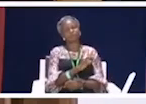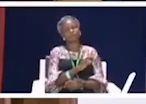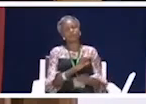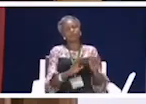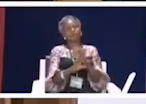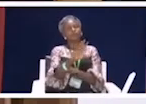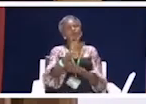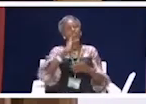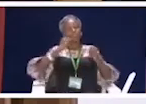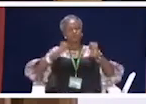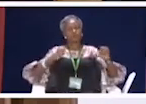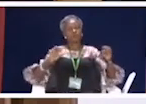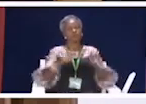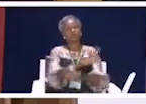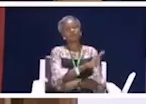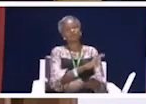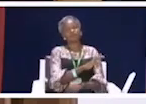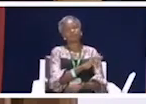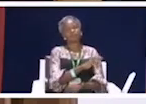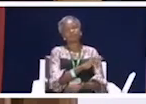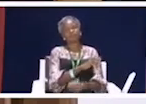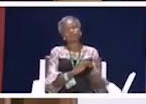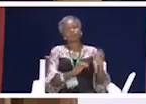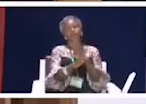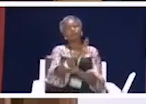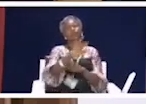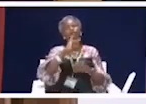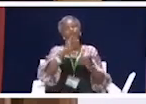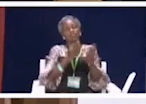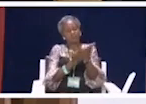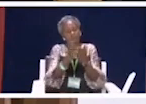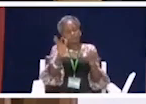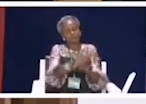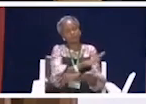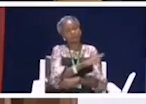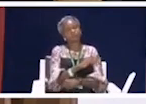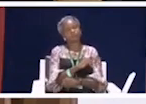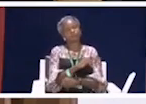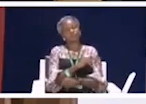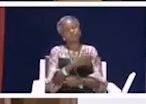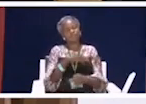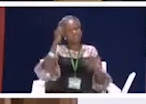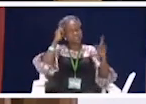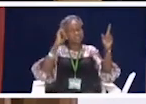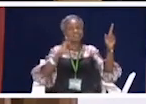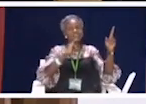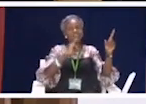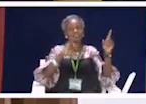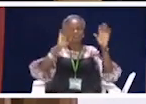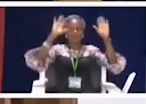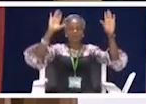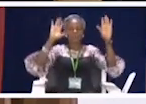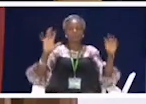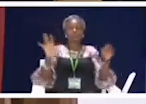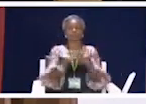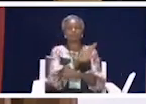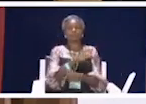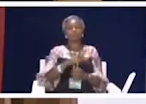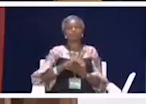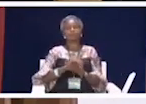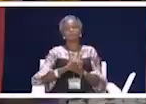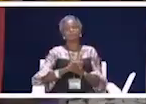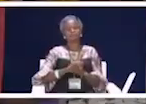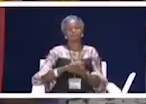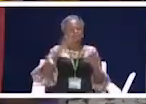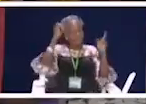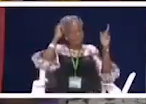God is powerful. God is faithful, and he is wonderful.